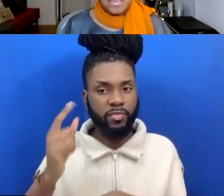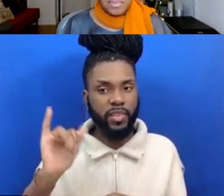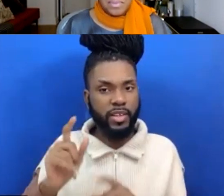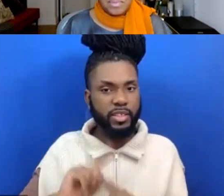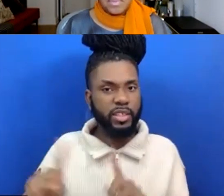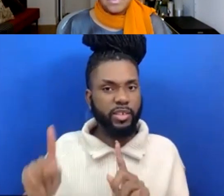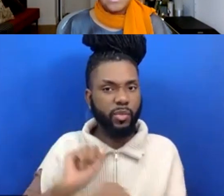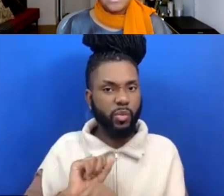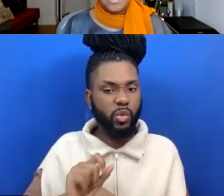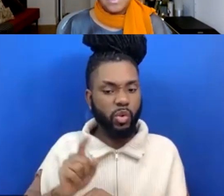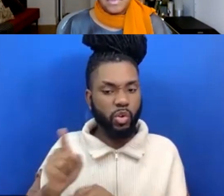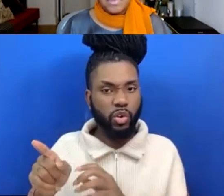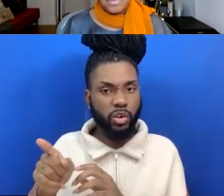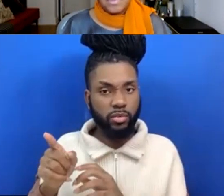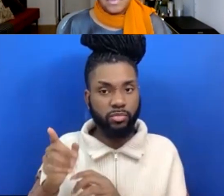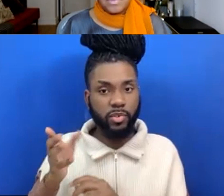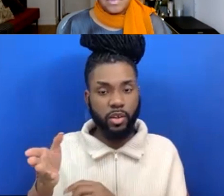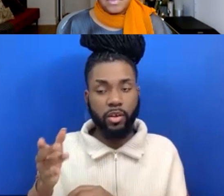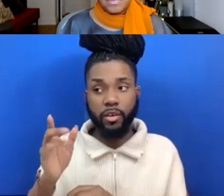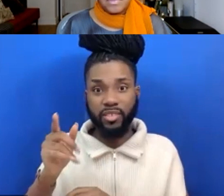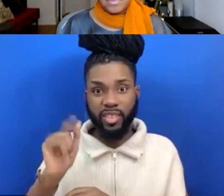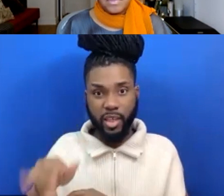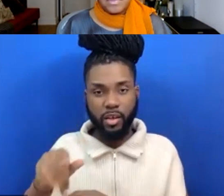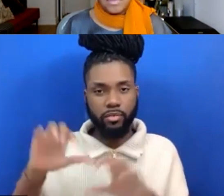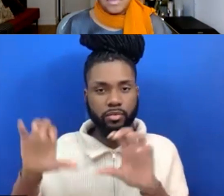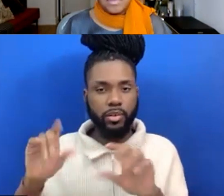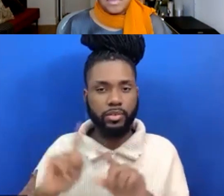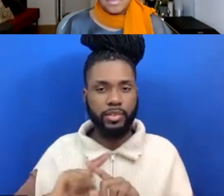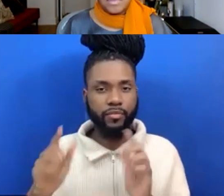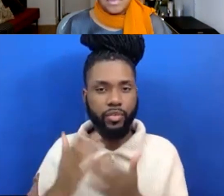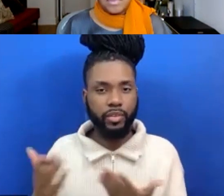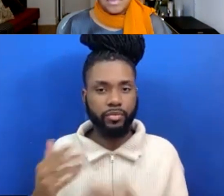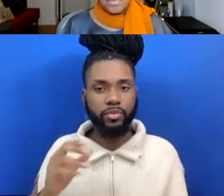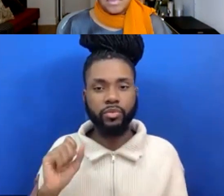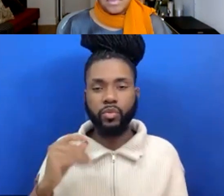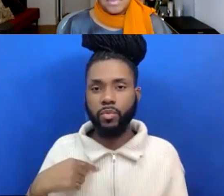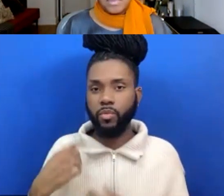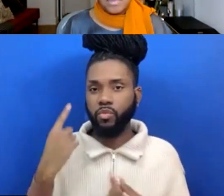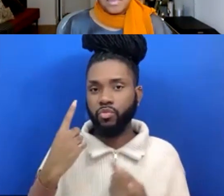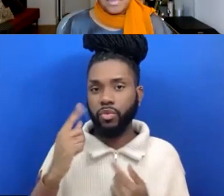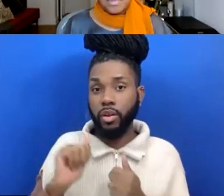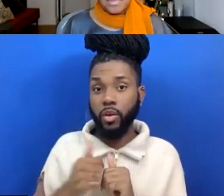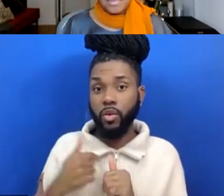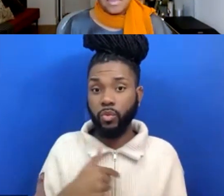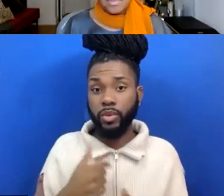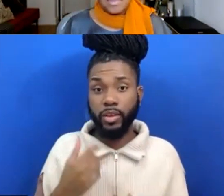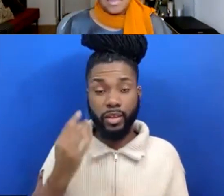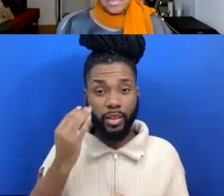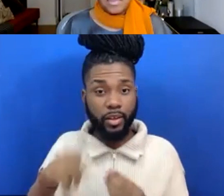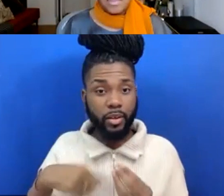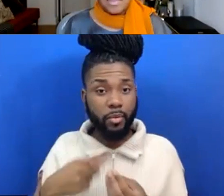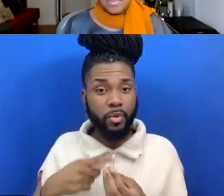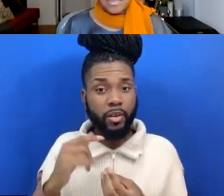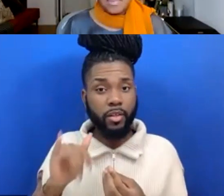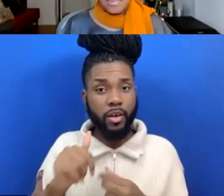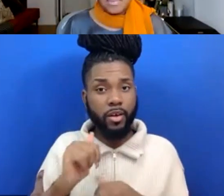that seem to be doing different things. And I'm wondering how we think about those stagings